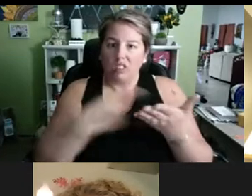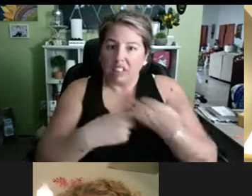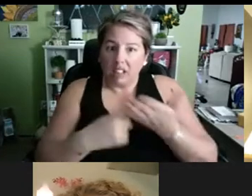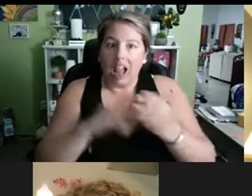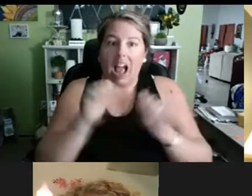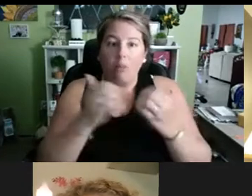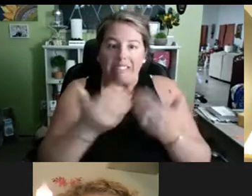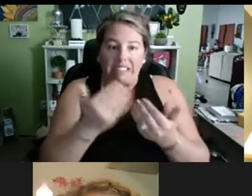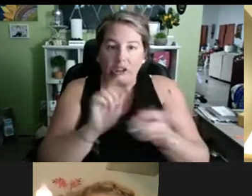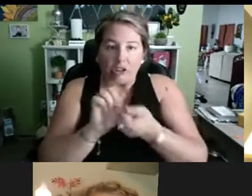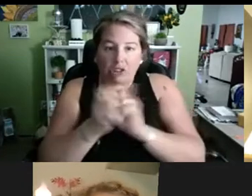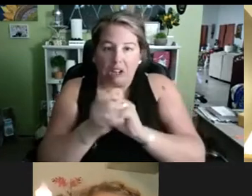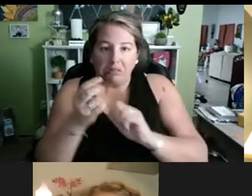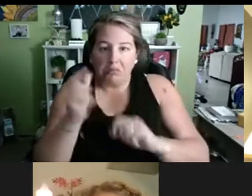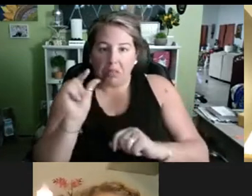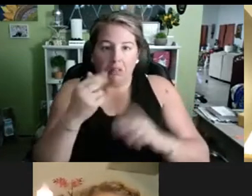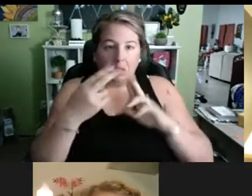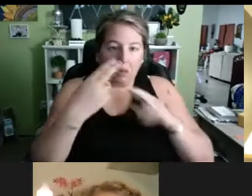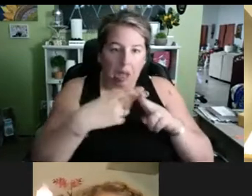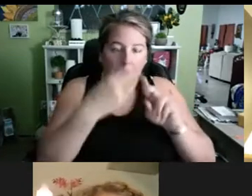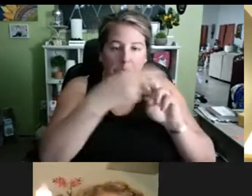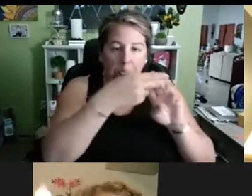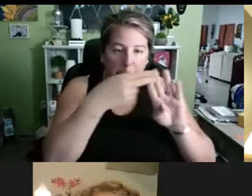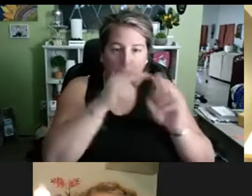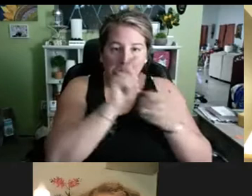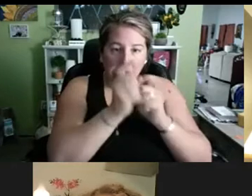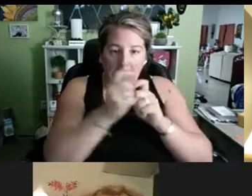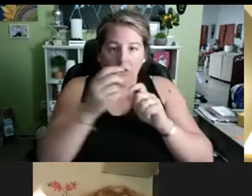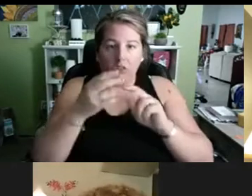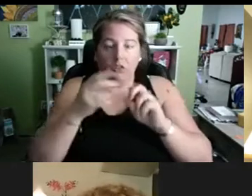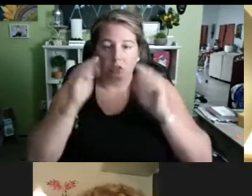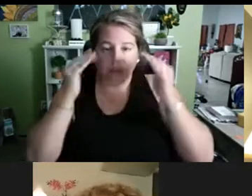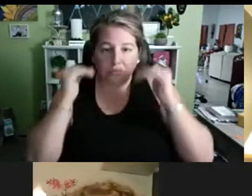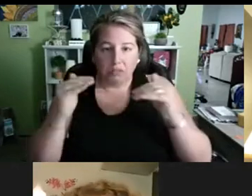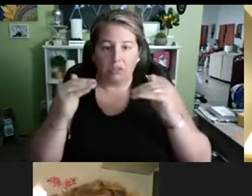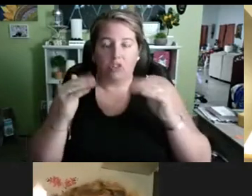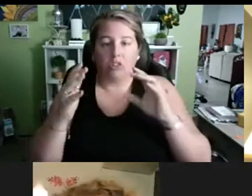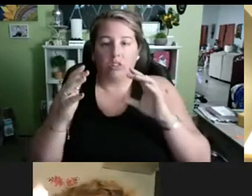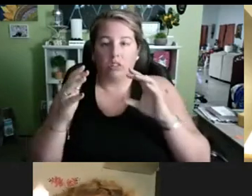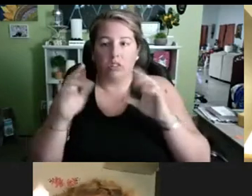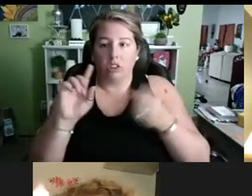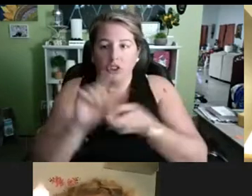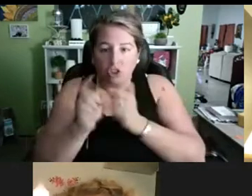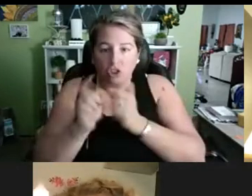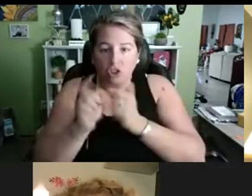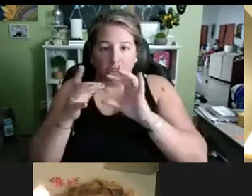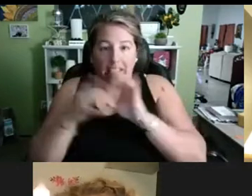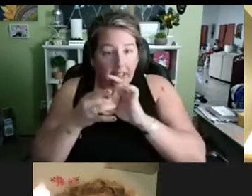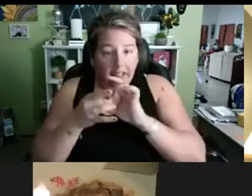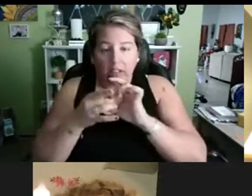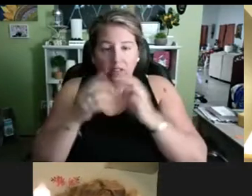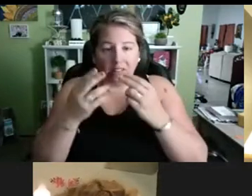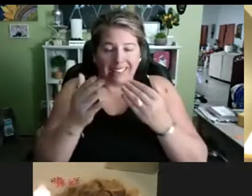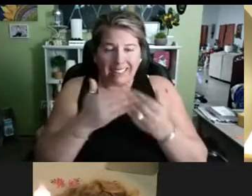stuff. So like sometimes I feel like those of us that are somewhat technologically challenged, it's easy. I've